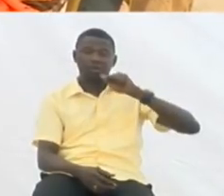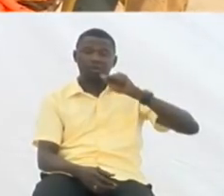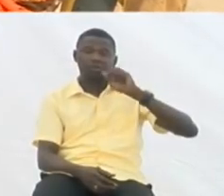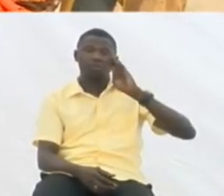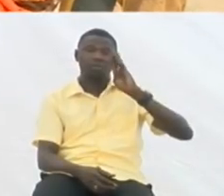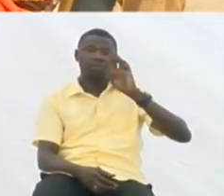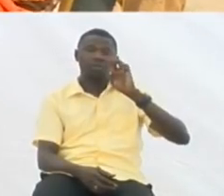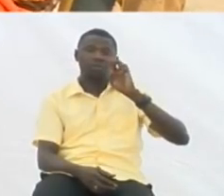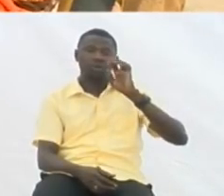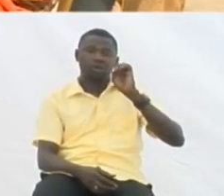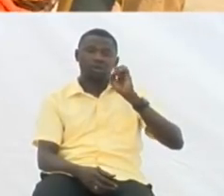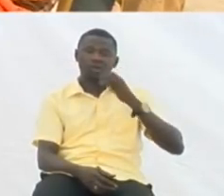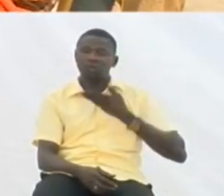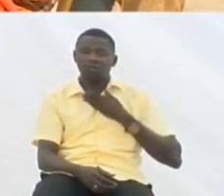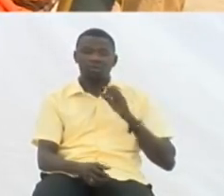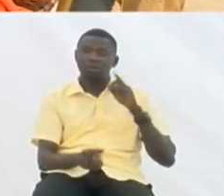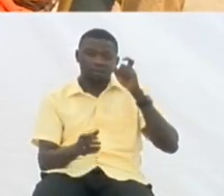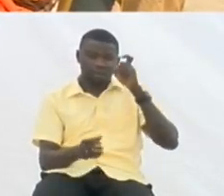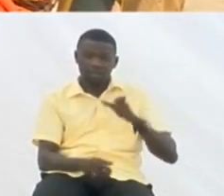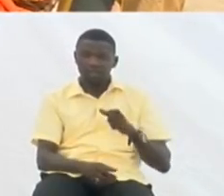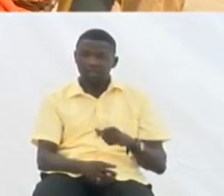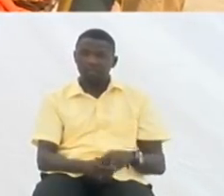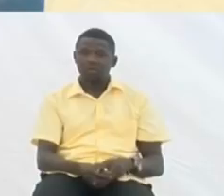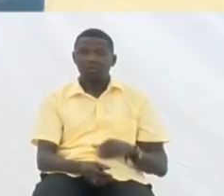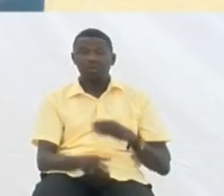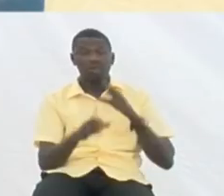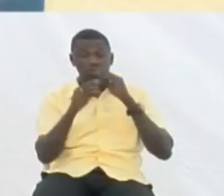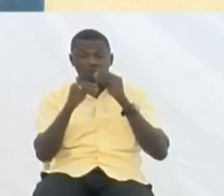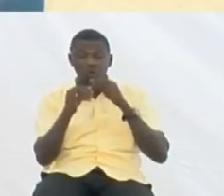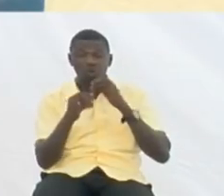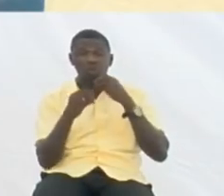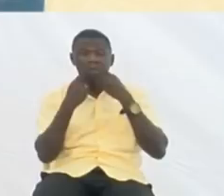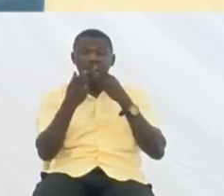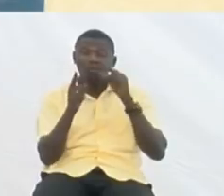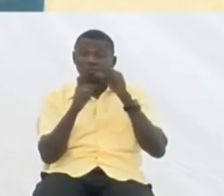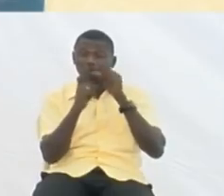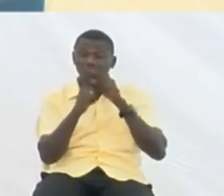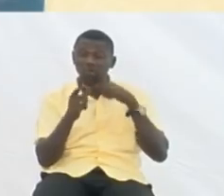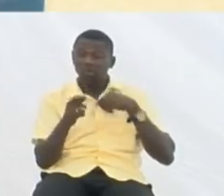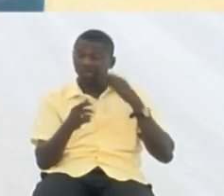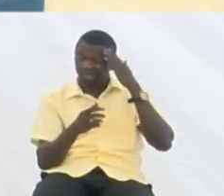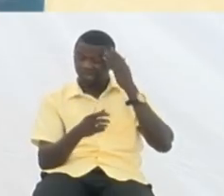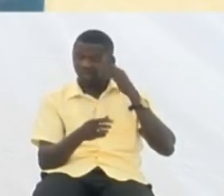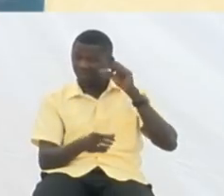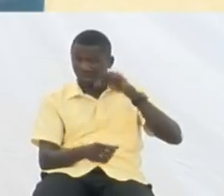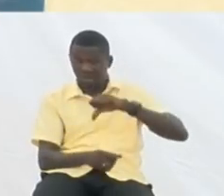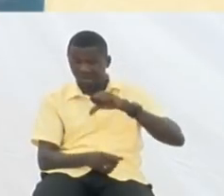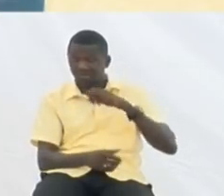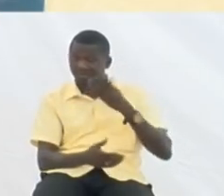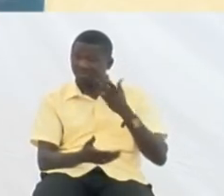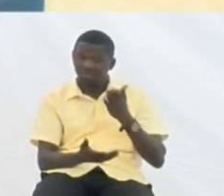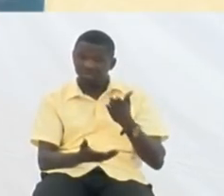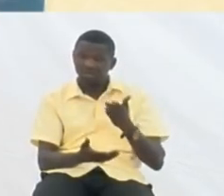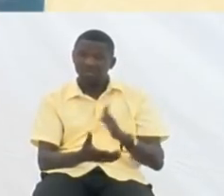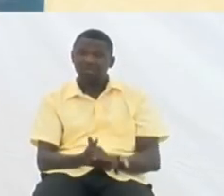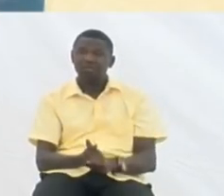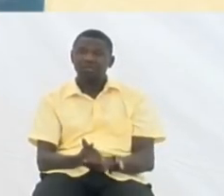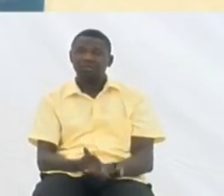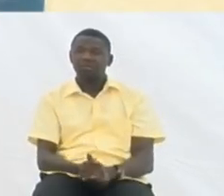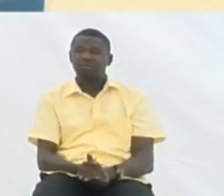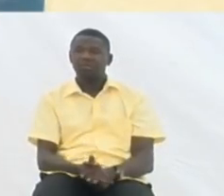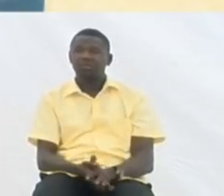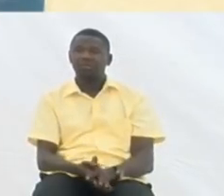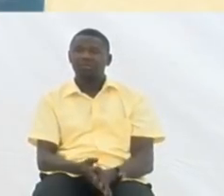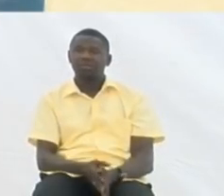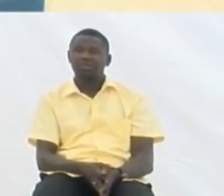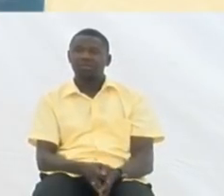any such person like that. To the extent that you say something which is a statement that